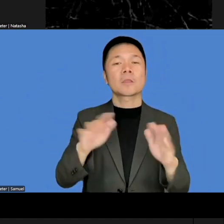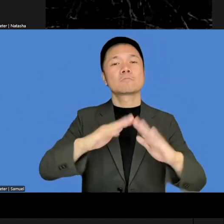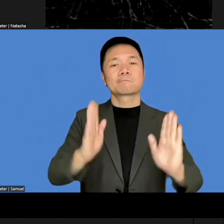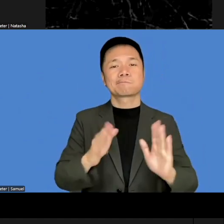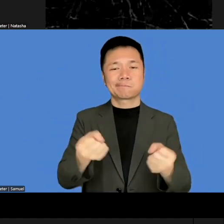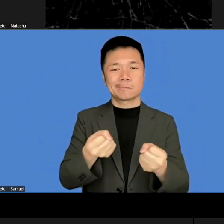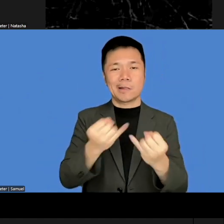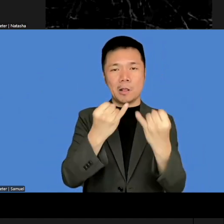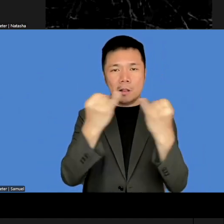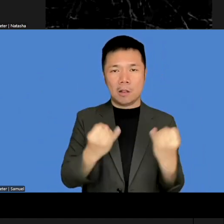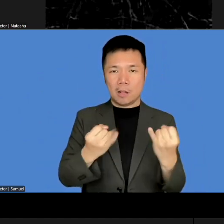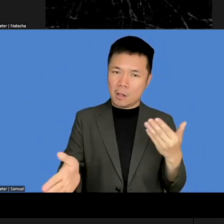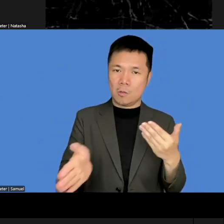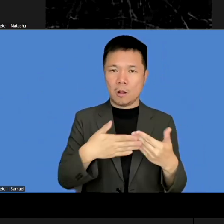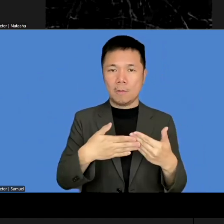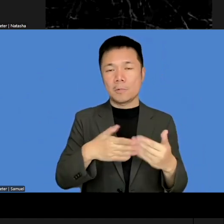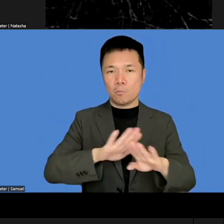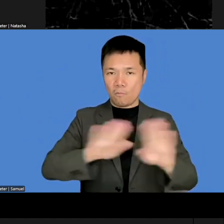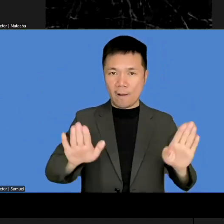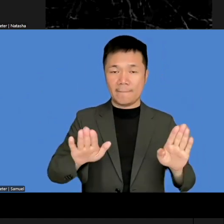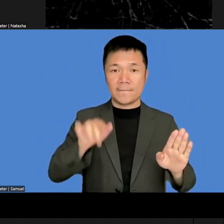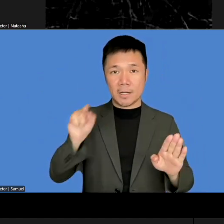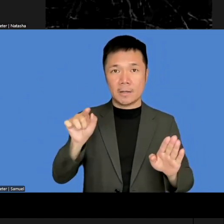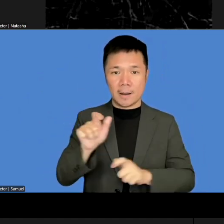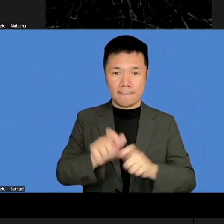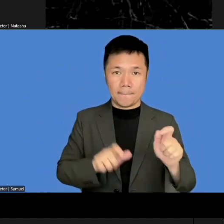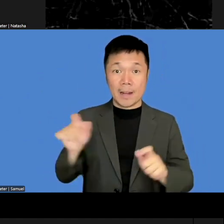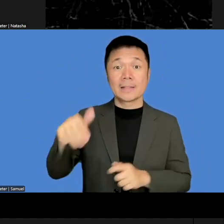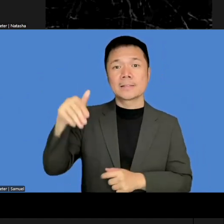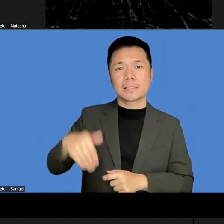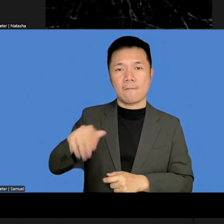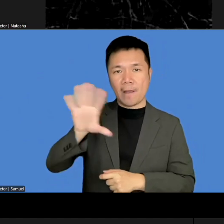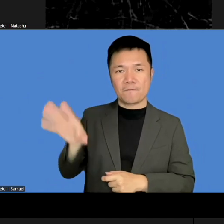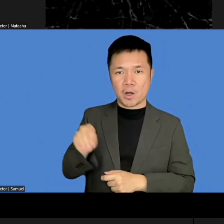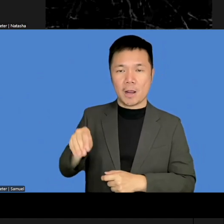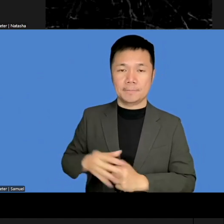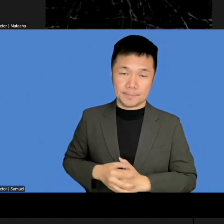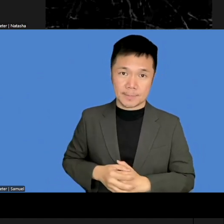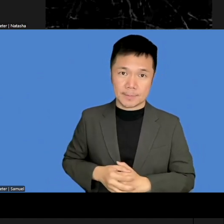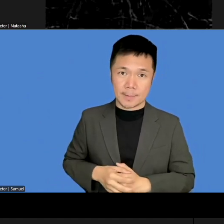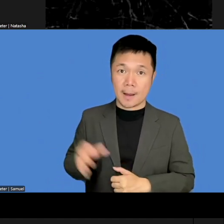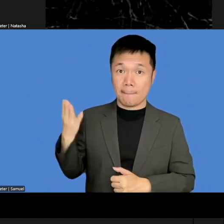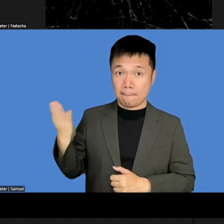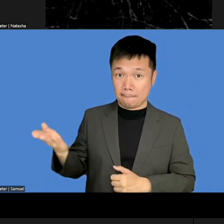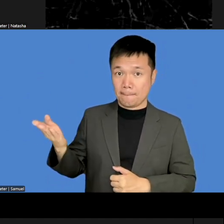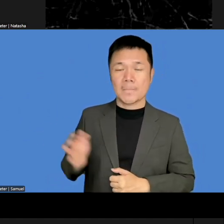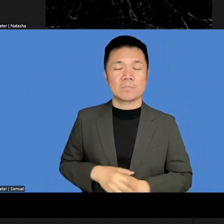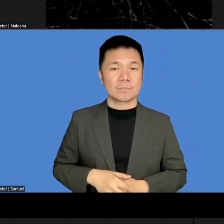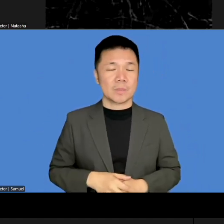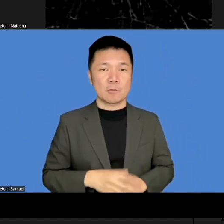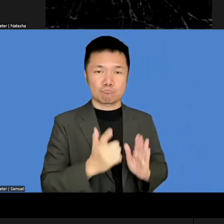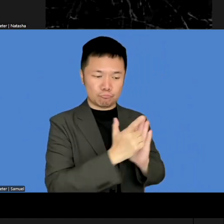the context of the Life Esidimeni tragedy in South Africa. Fatima Laher is a candidate attorney at